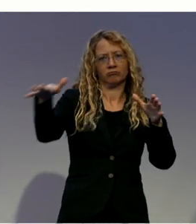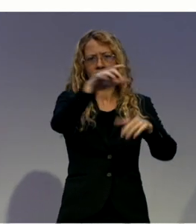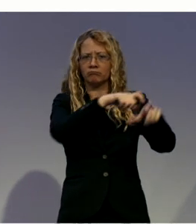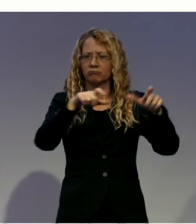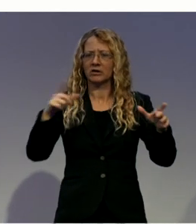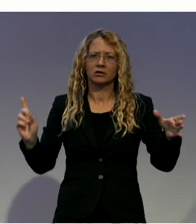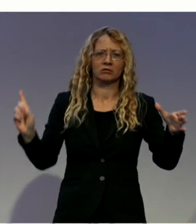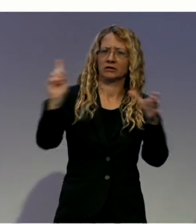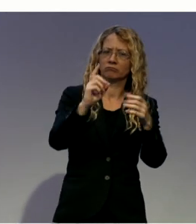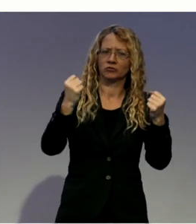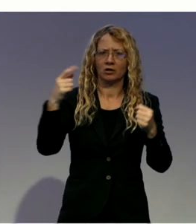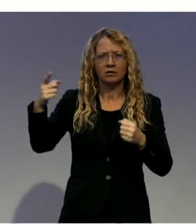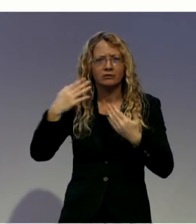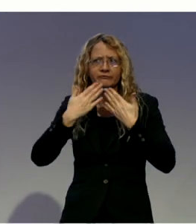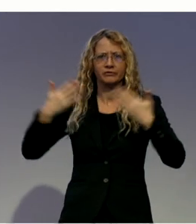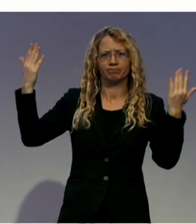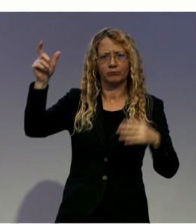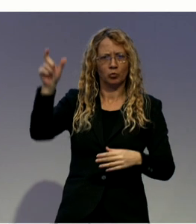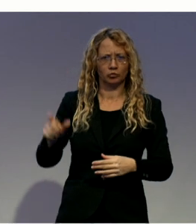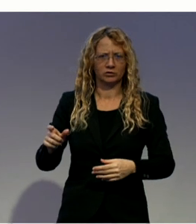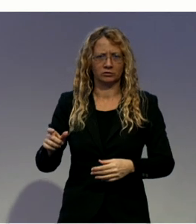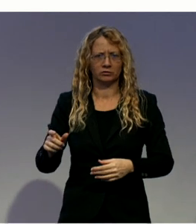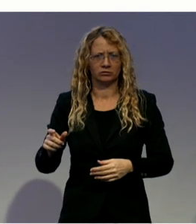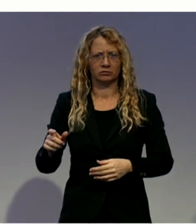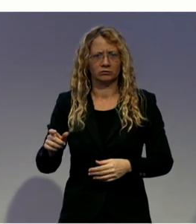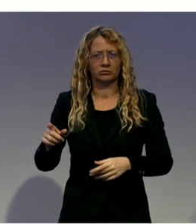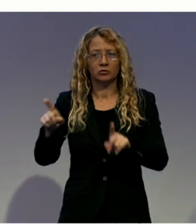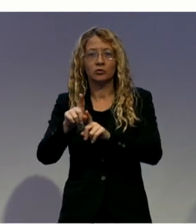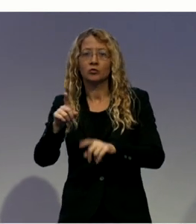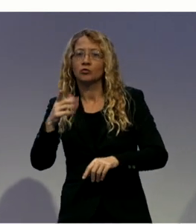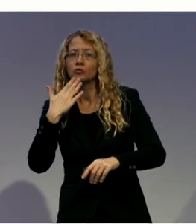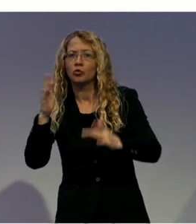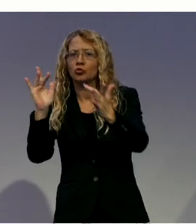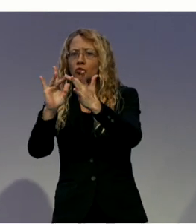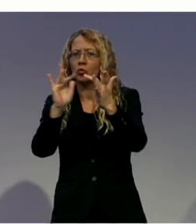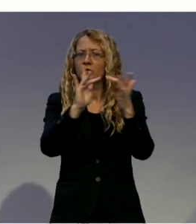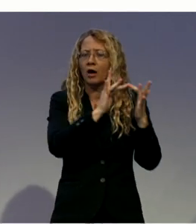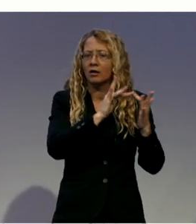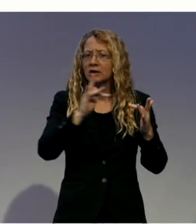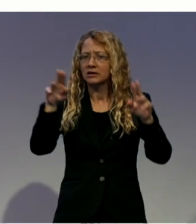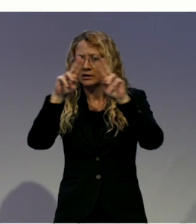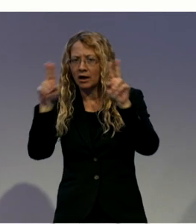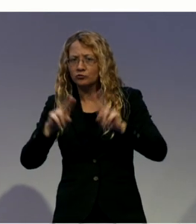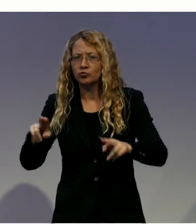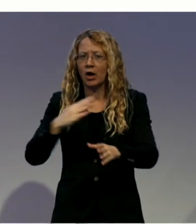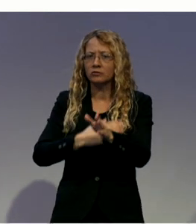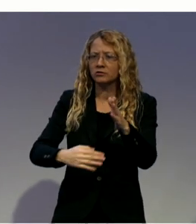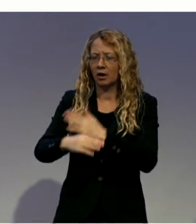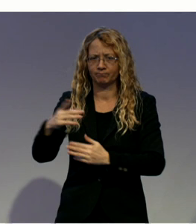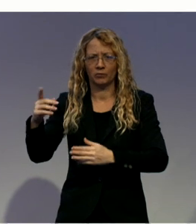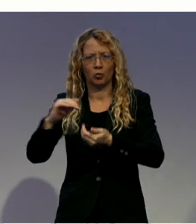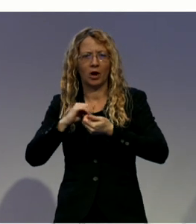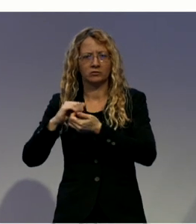there was good connection with the International Disability Organization that gave us support and power and understanding how to do the